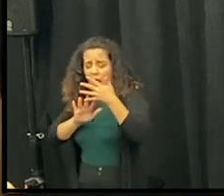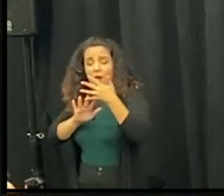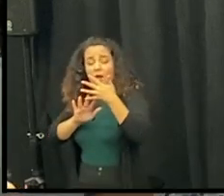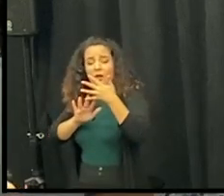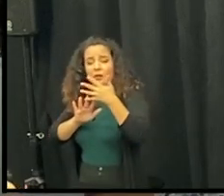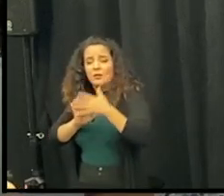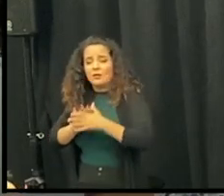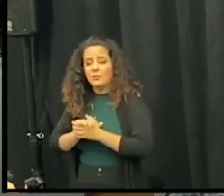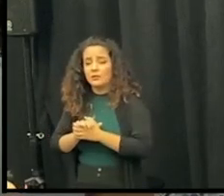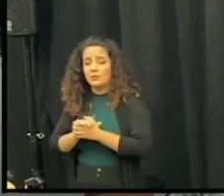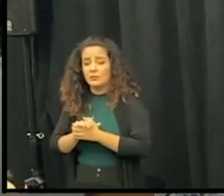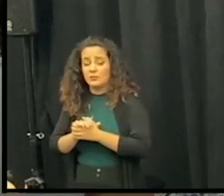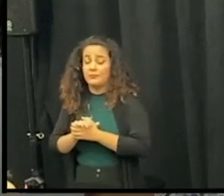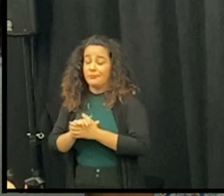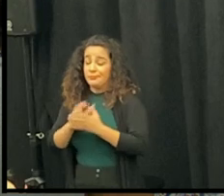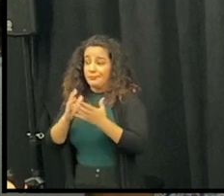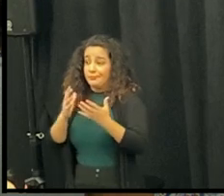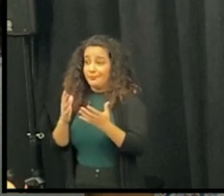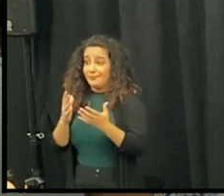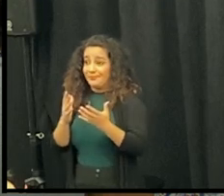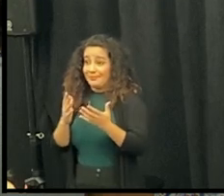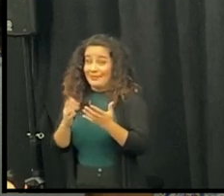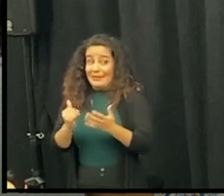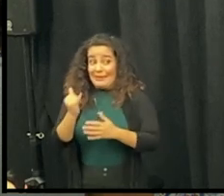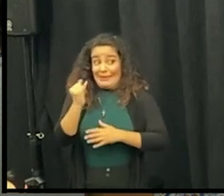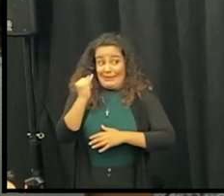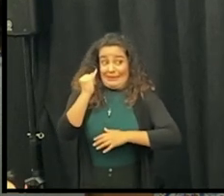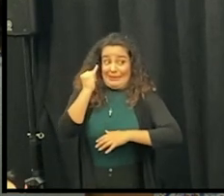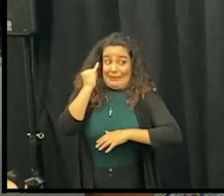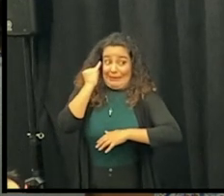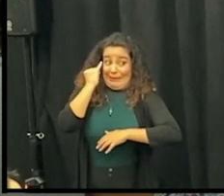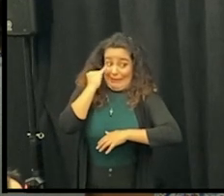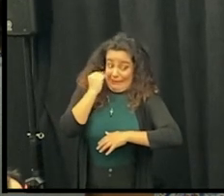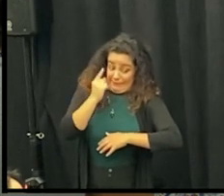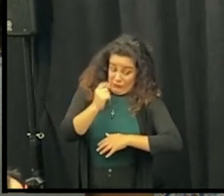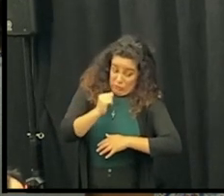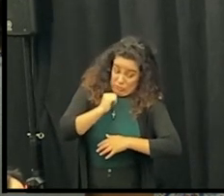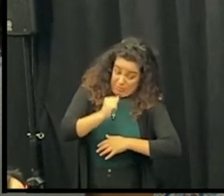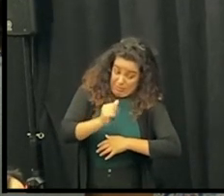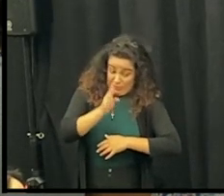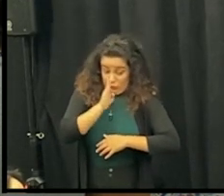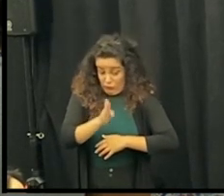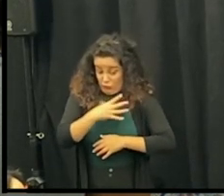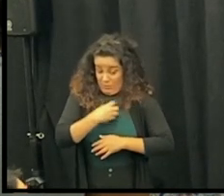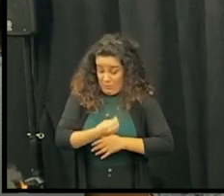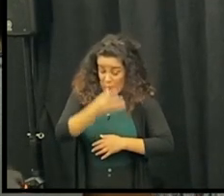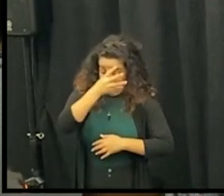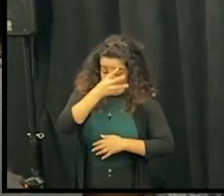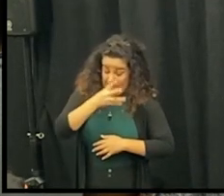everything that's not, I guess, a straight white man. Sorry, I'm just going to say it. Hi.